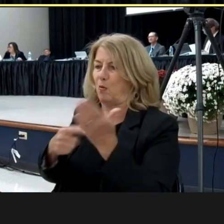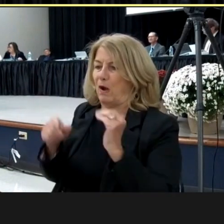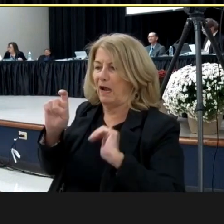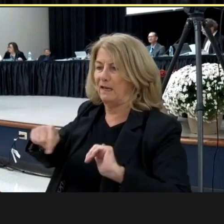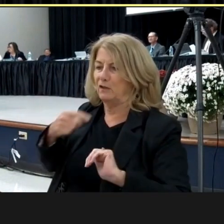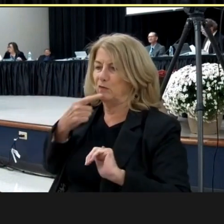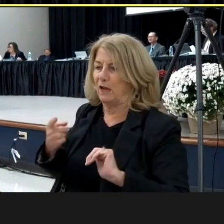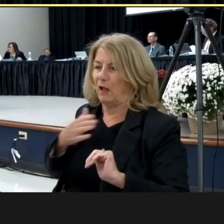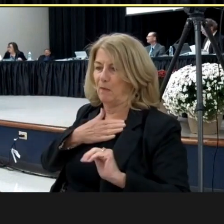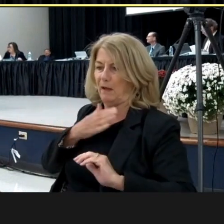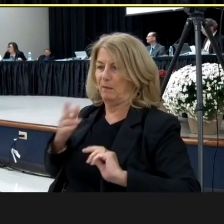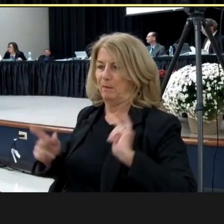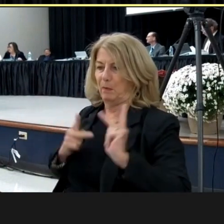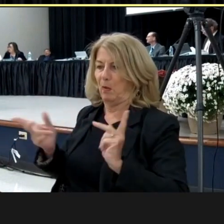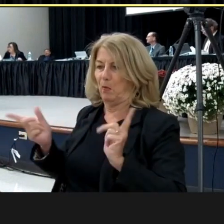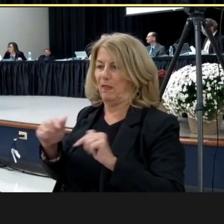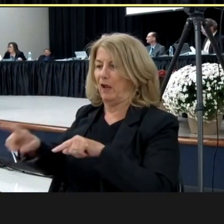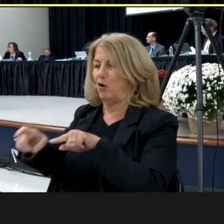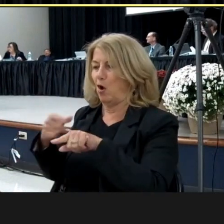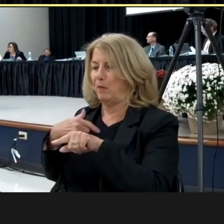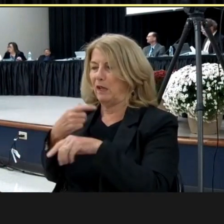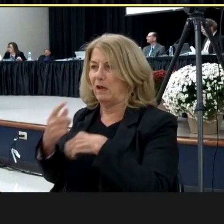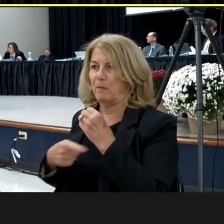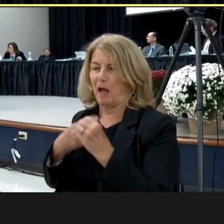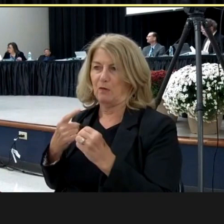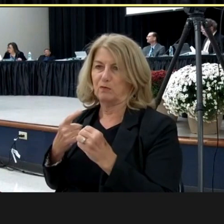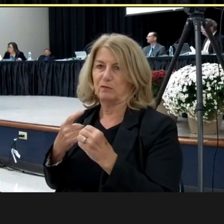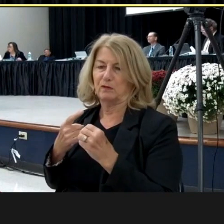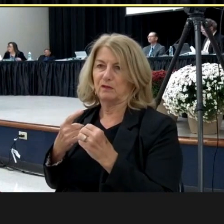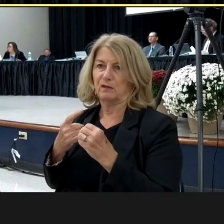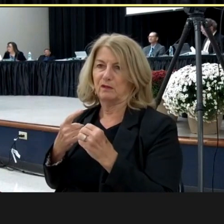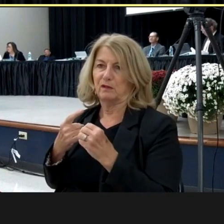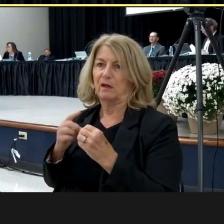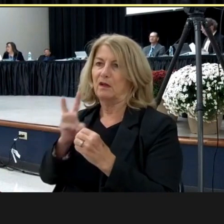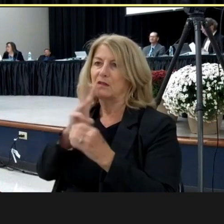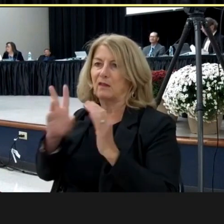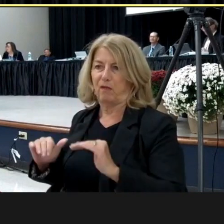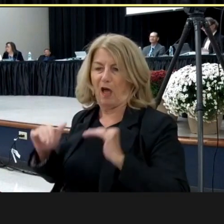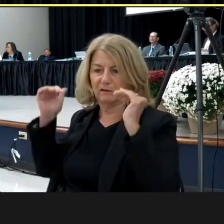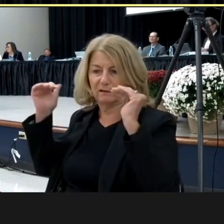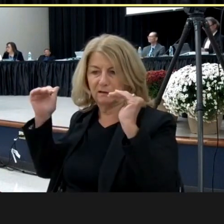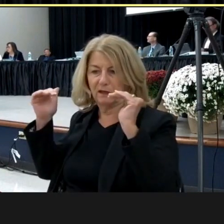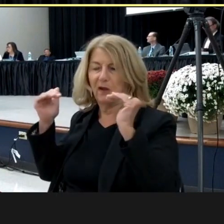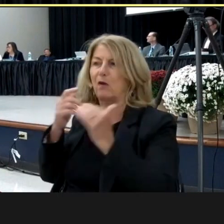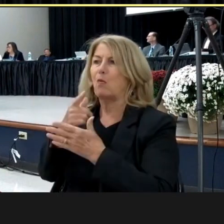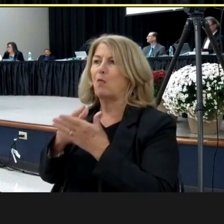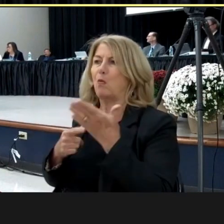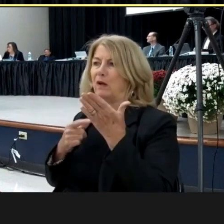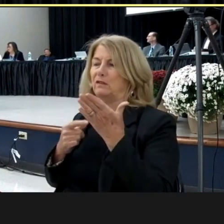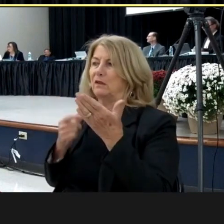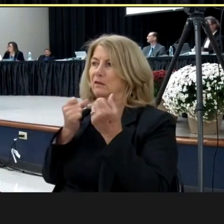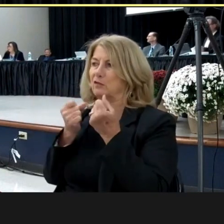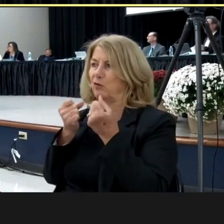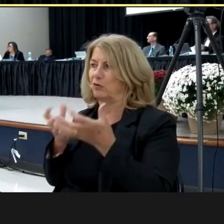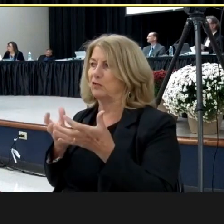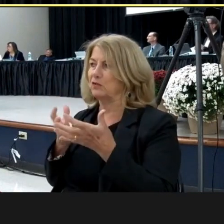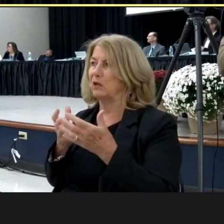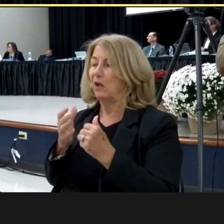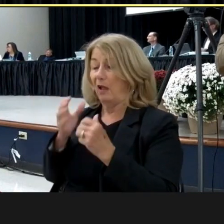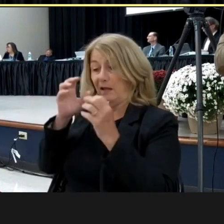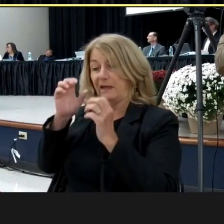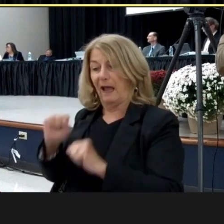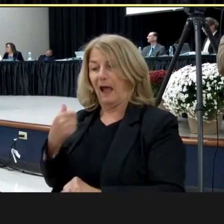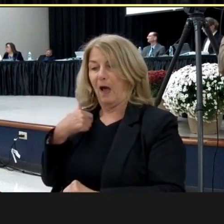my folks when they call me about the flooding and what it causes. Yeah, we're going to be looking